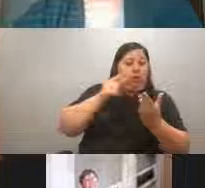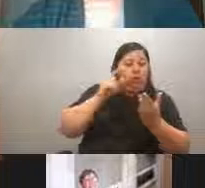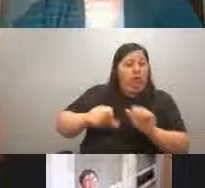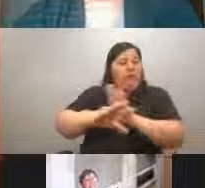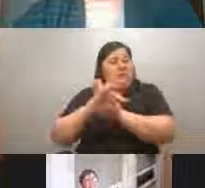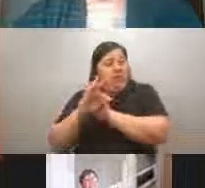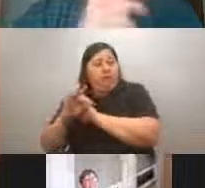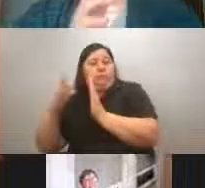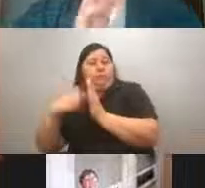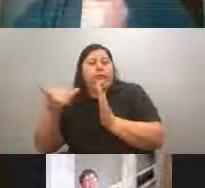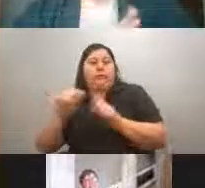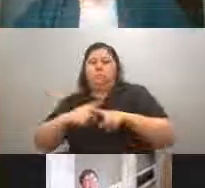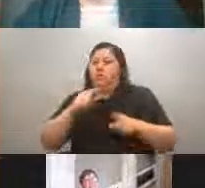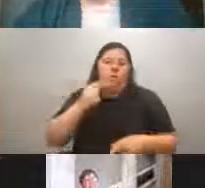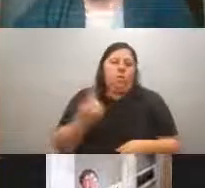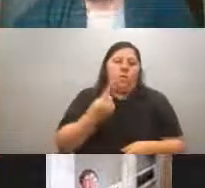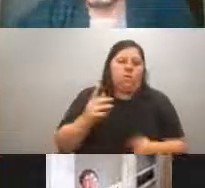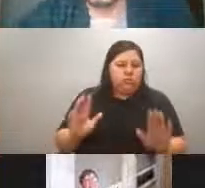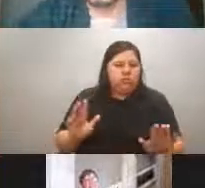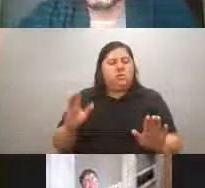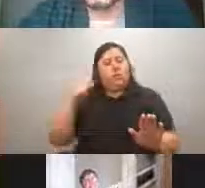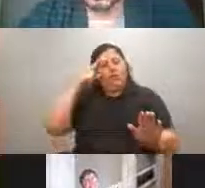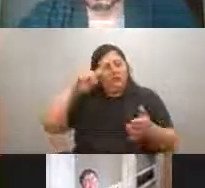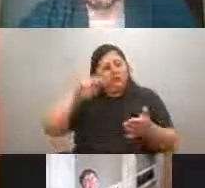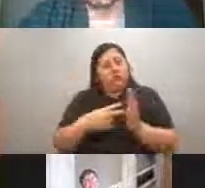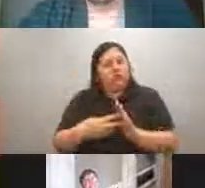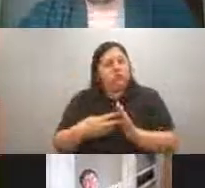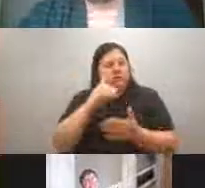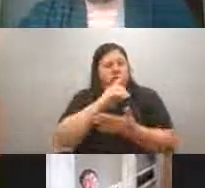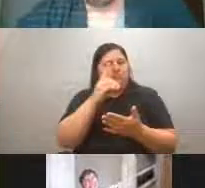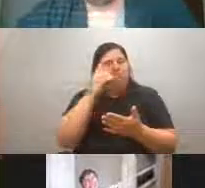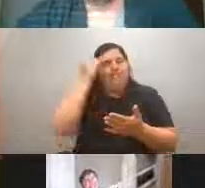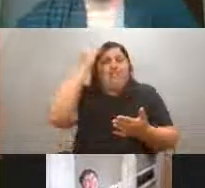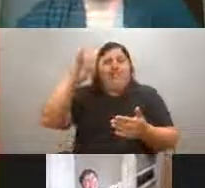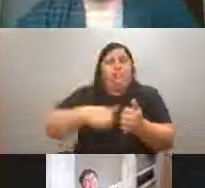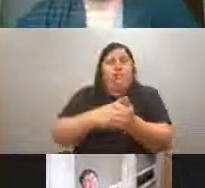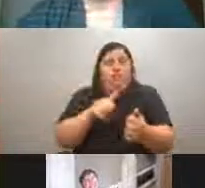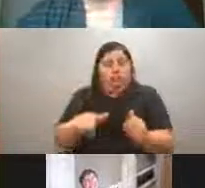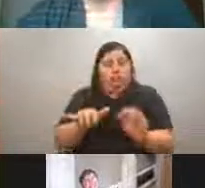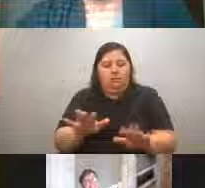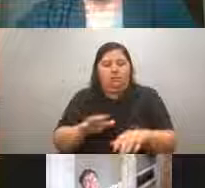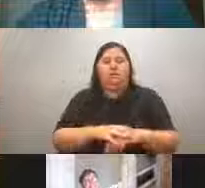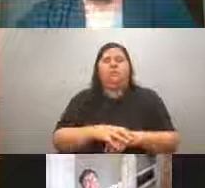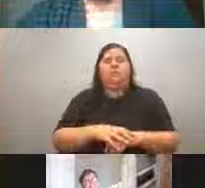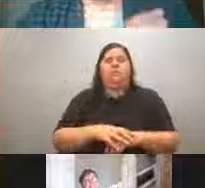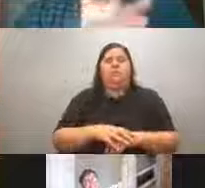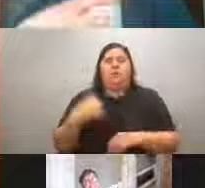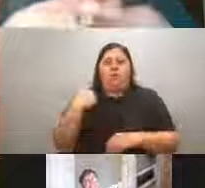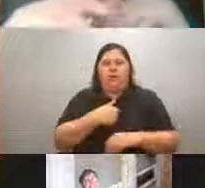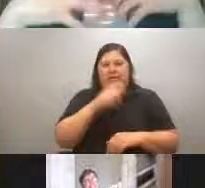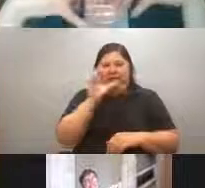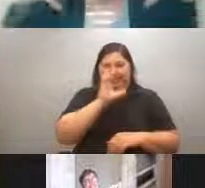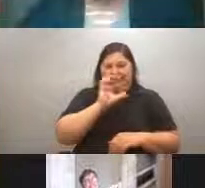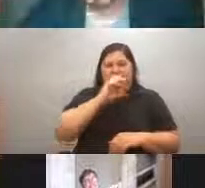think there's an intention behind that too. I think because we're looking for just